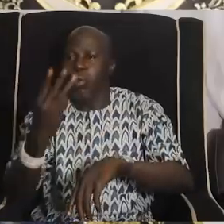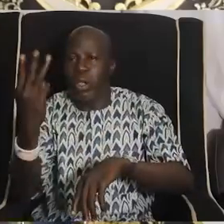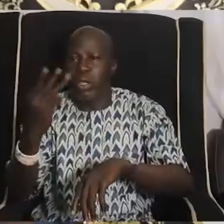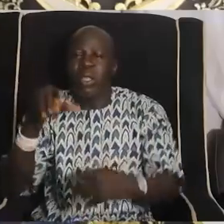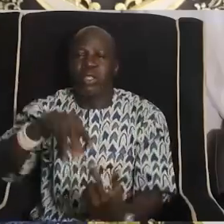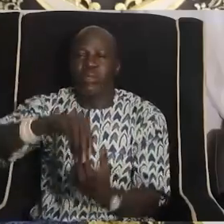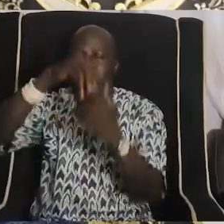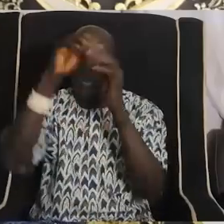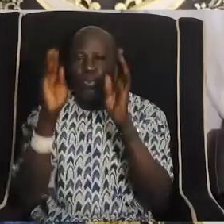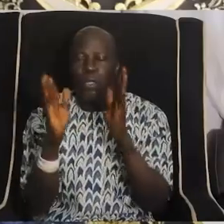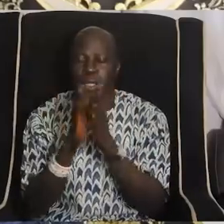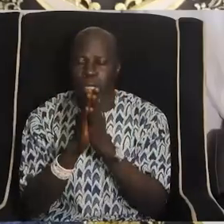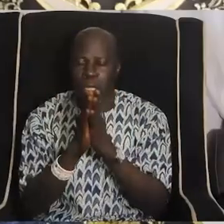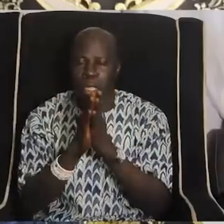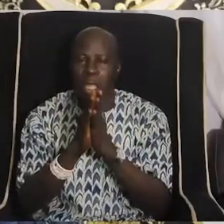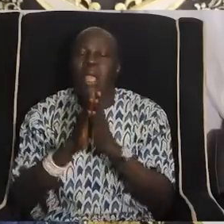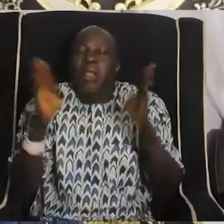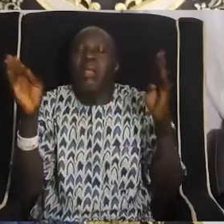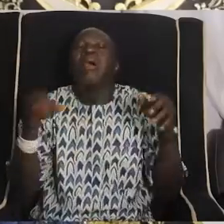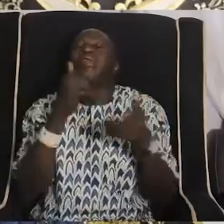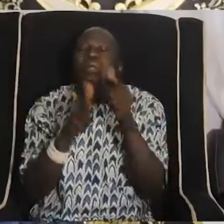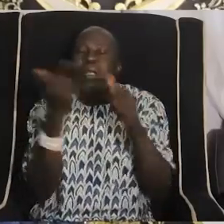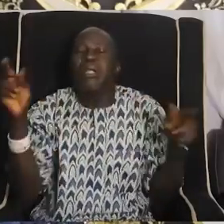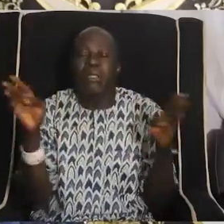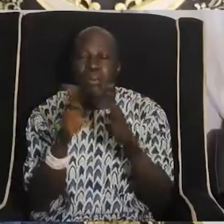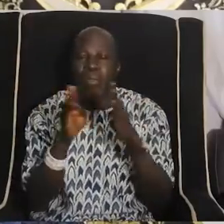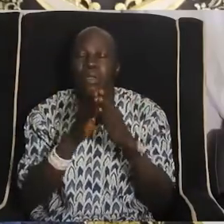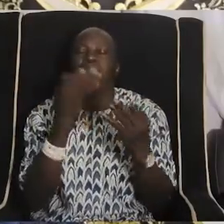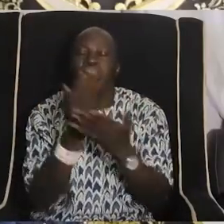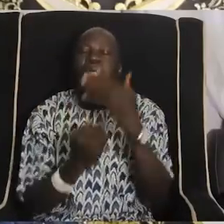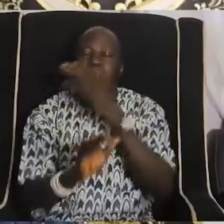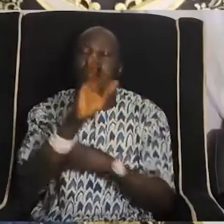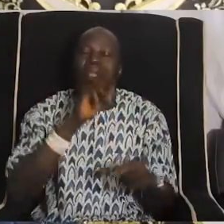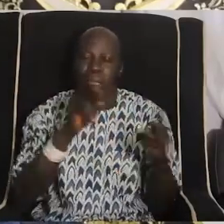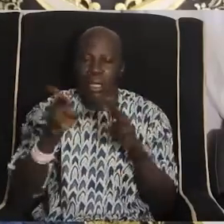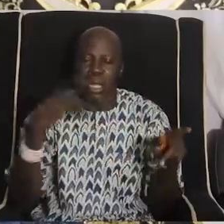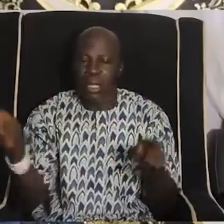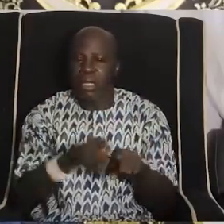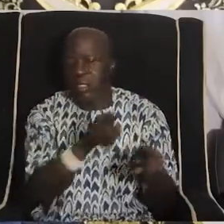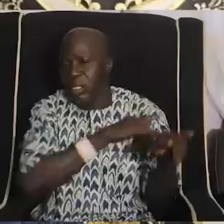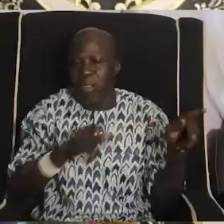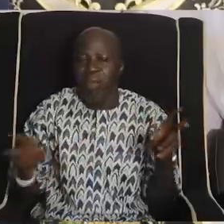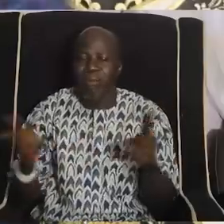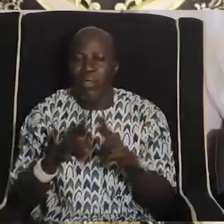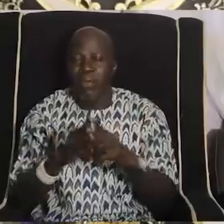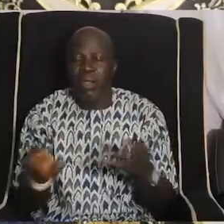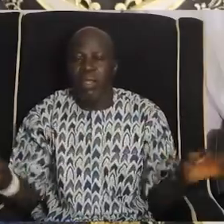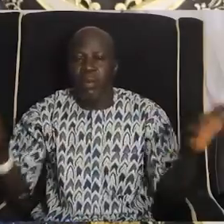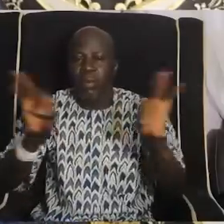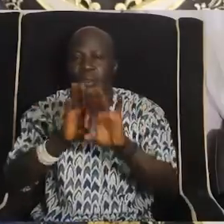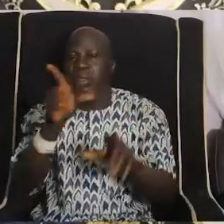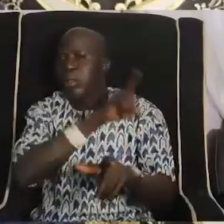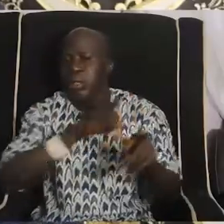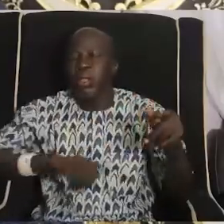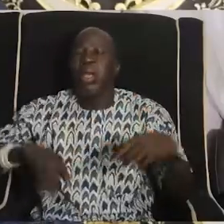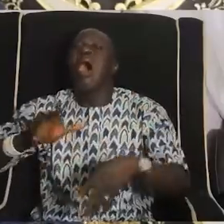Akunsi adua wa. There is special prayer. Imagi agbara lati sebi oba. Program part rain as king. O se pataki pupo. It's very important. Oluwa ni ka gbadua. The Lord